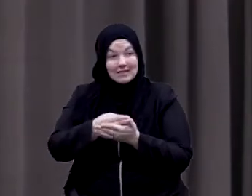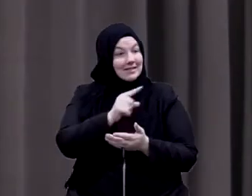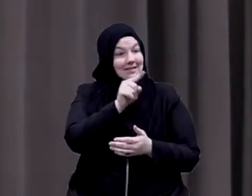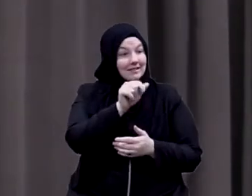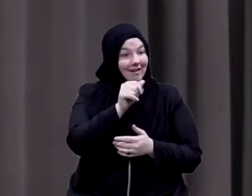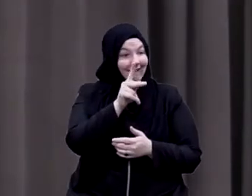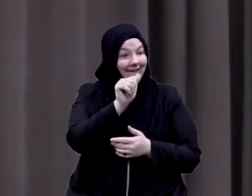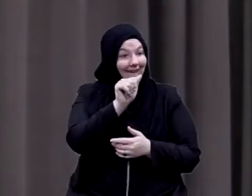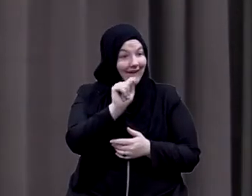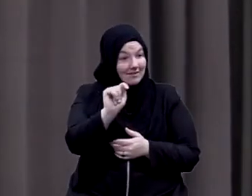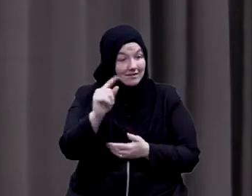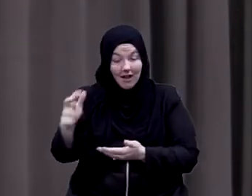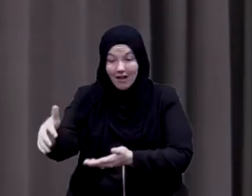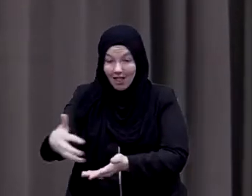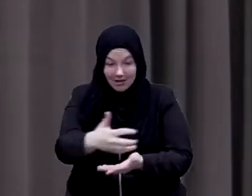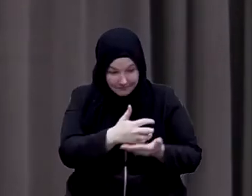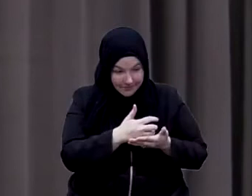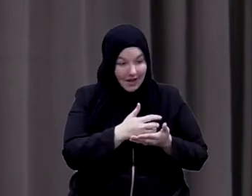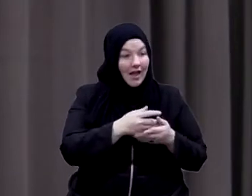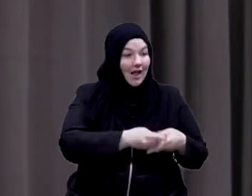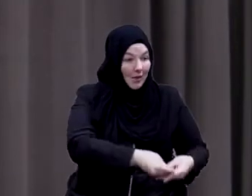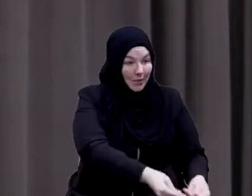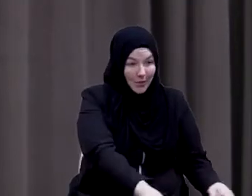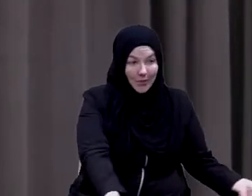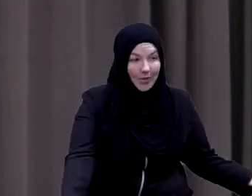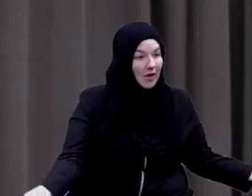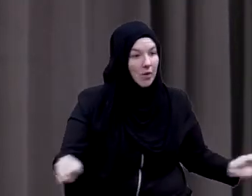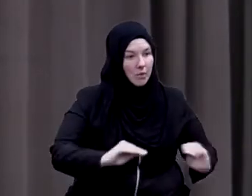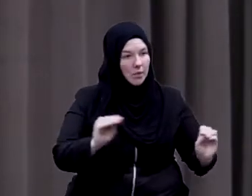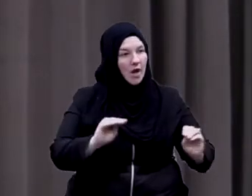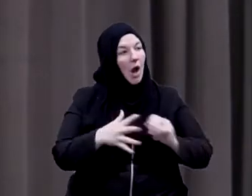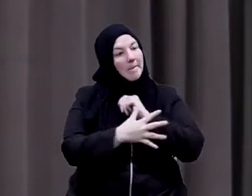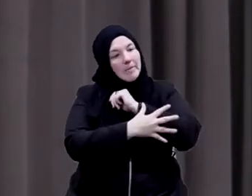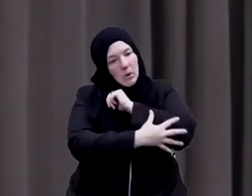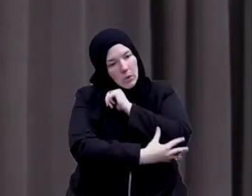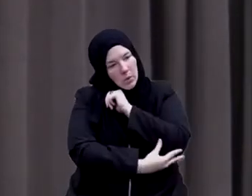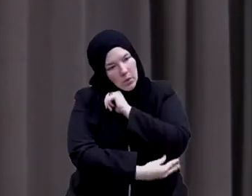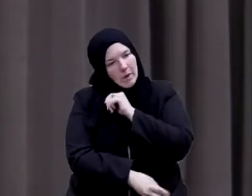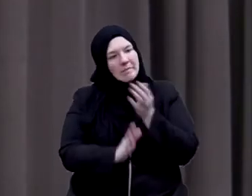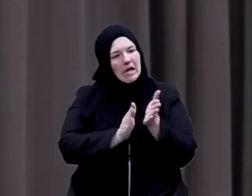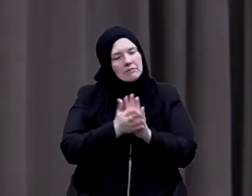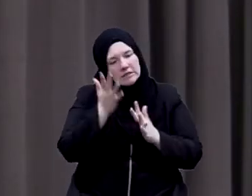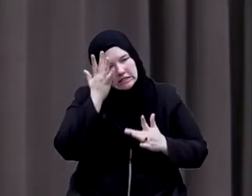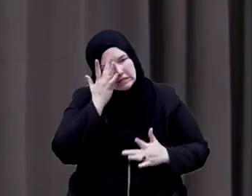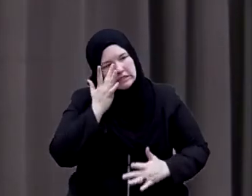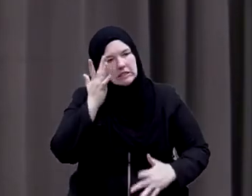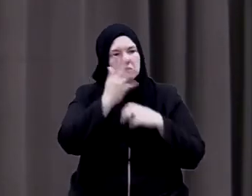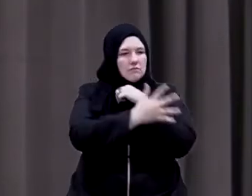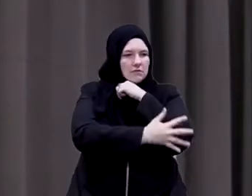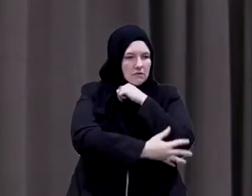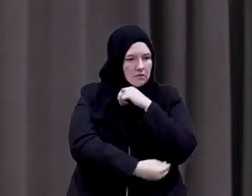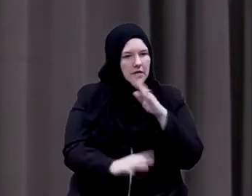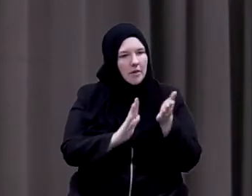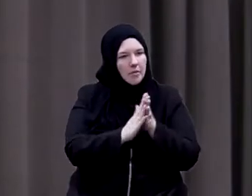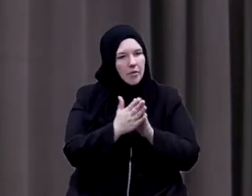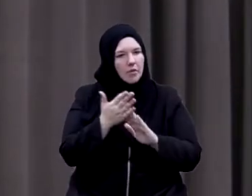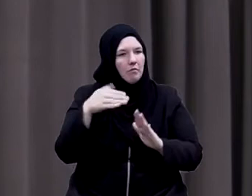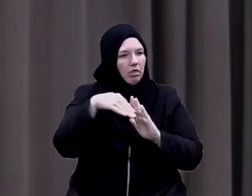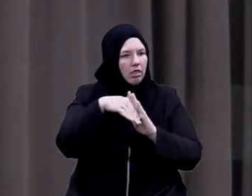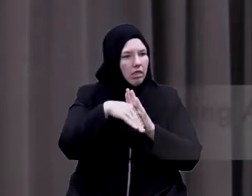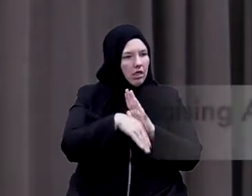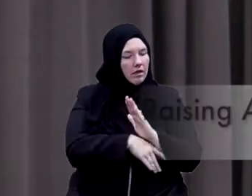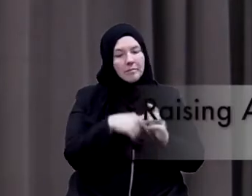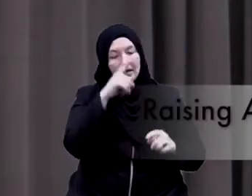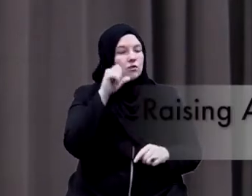our nations became poor, and our poor became sicker and poorer, because we do not practice